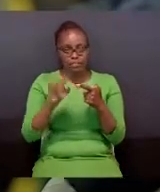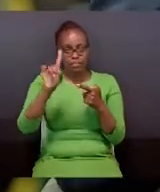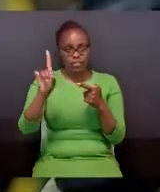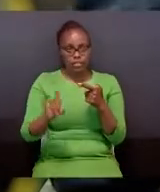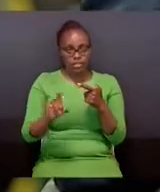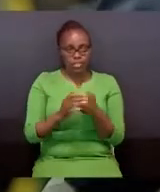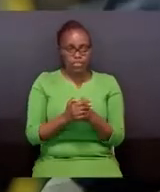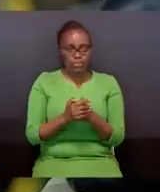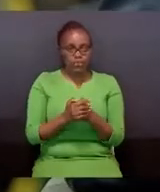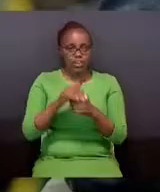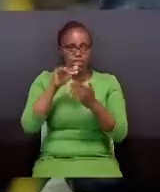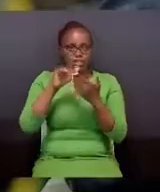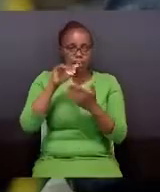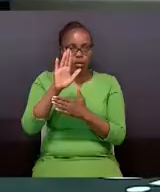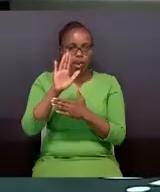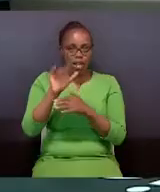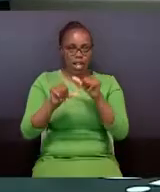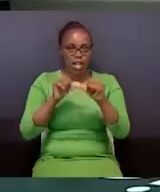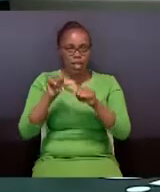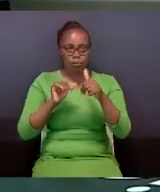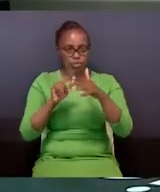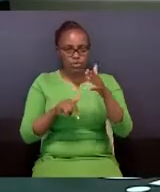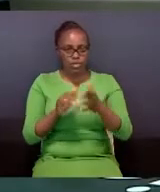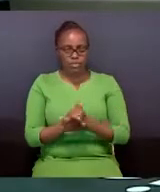it isn't so much that